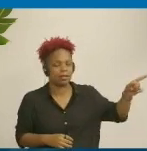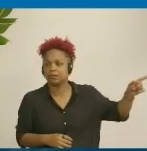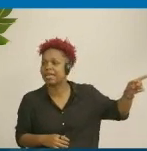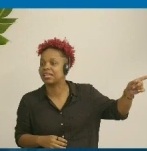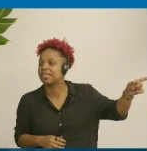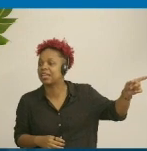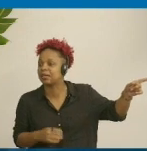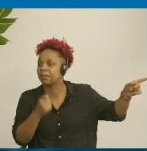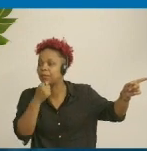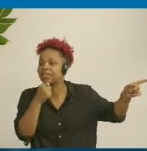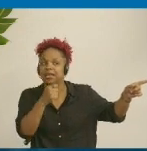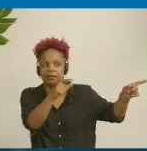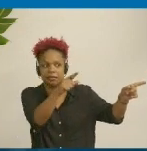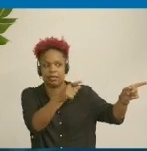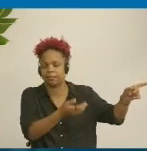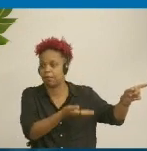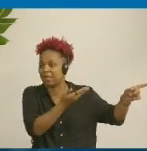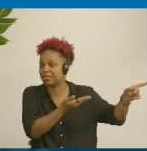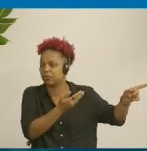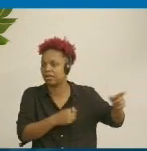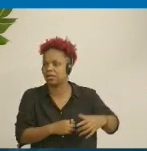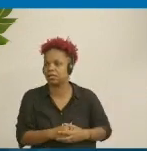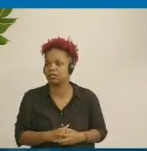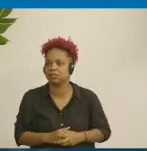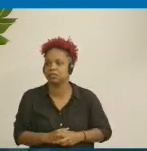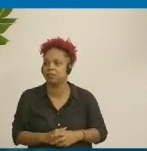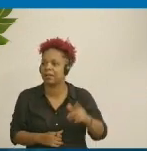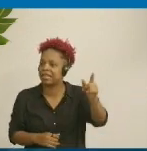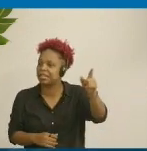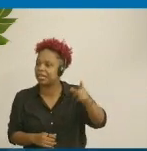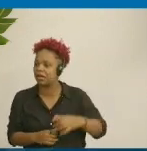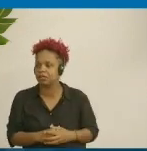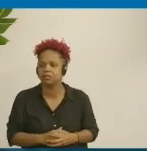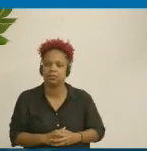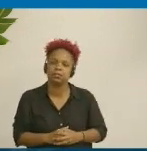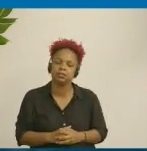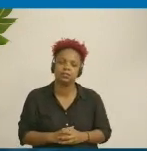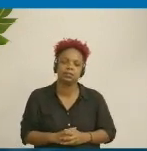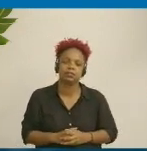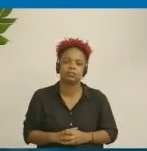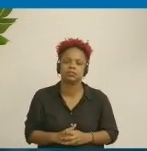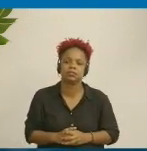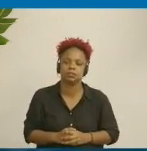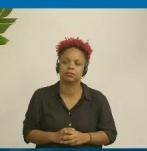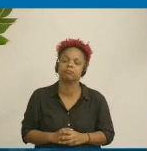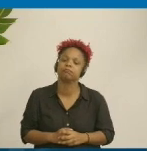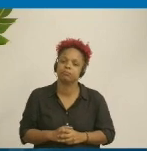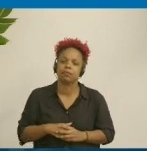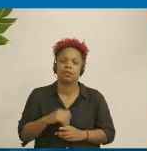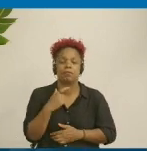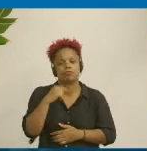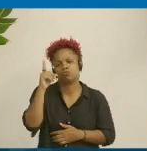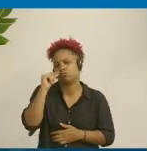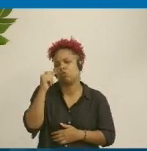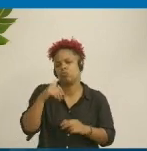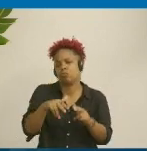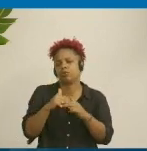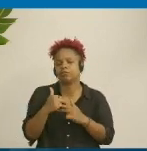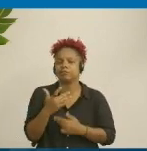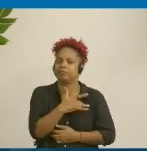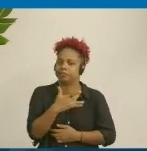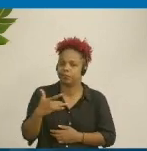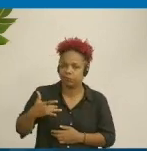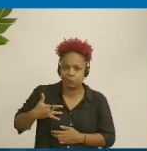sleep 8 hours on a chronic basis? We also are doing some studies of microbiome and